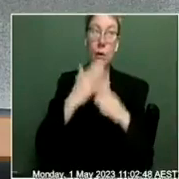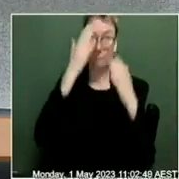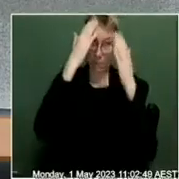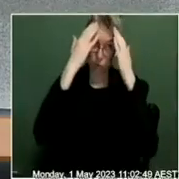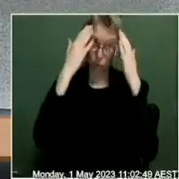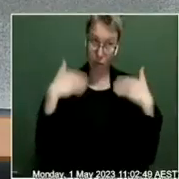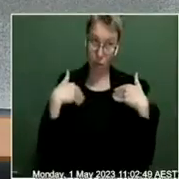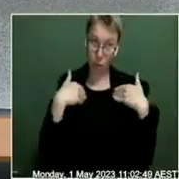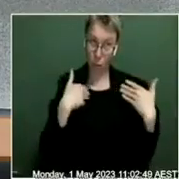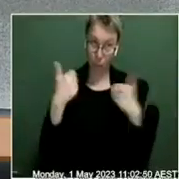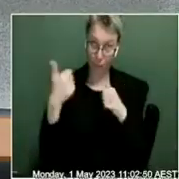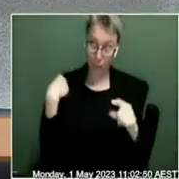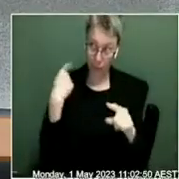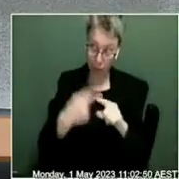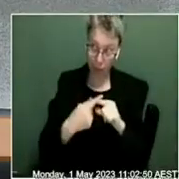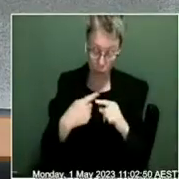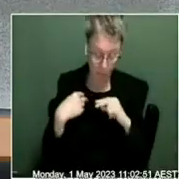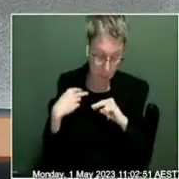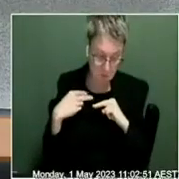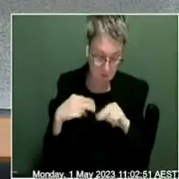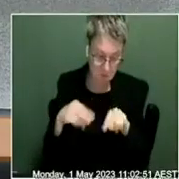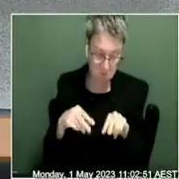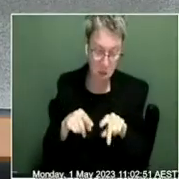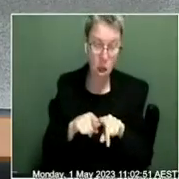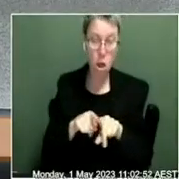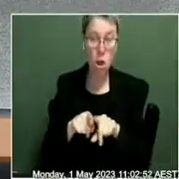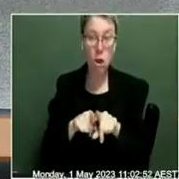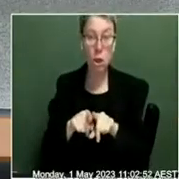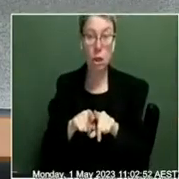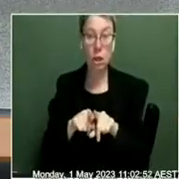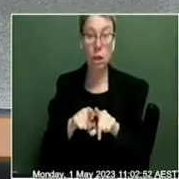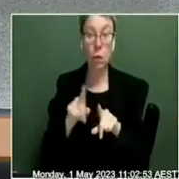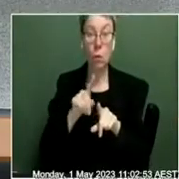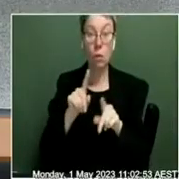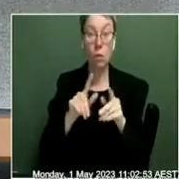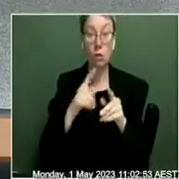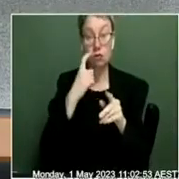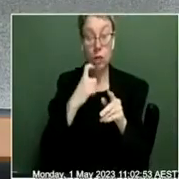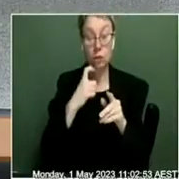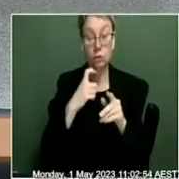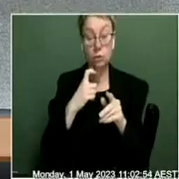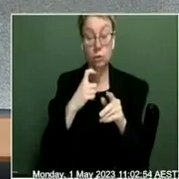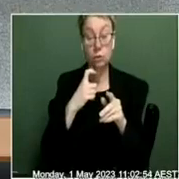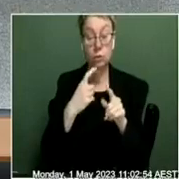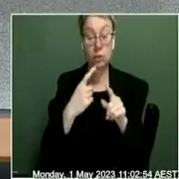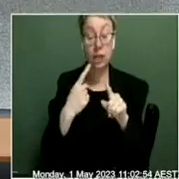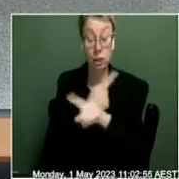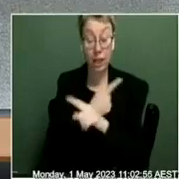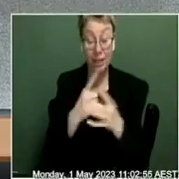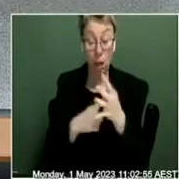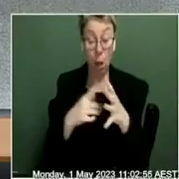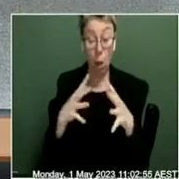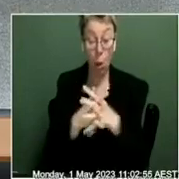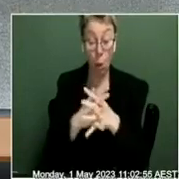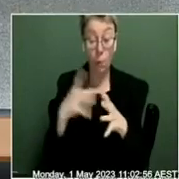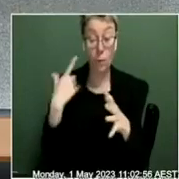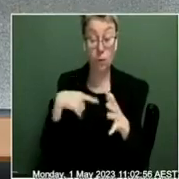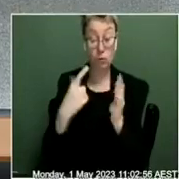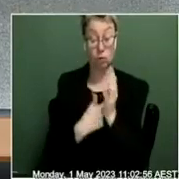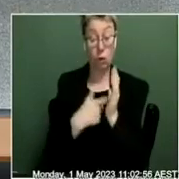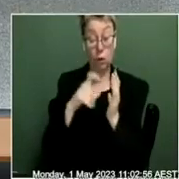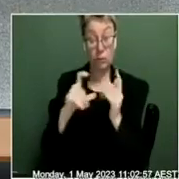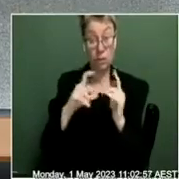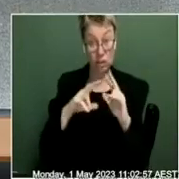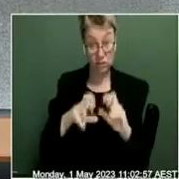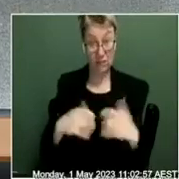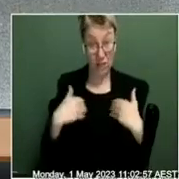that even when you apply more funding, it can be very challenging for organisations to build their capacity and